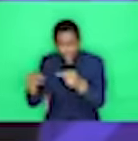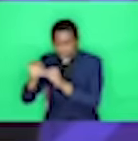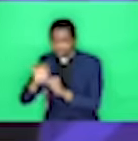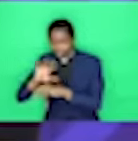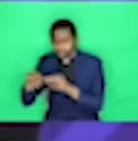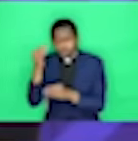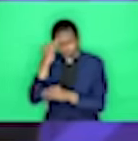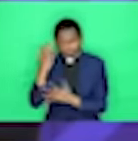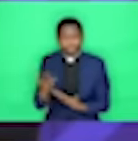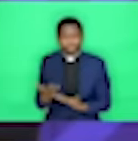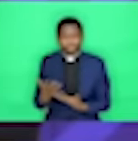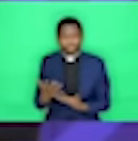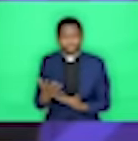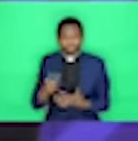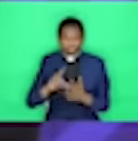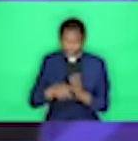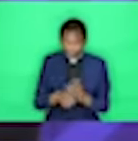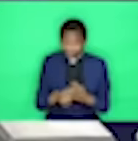Now, power and their potential.